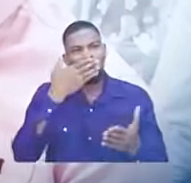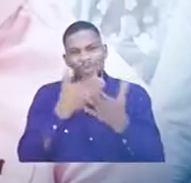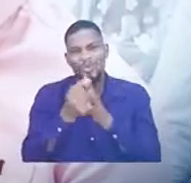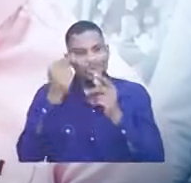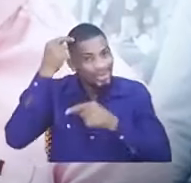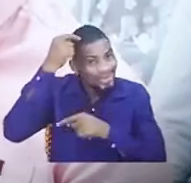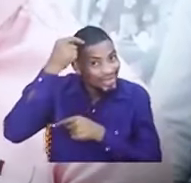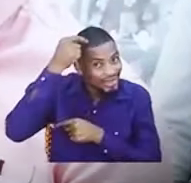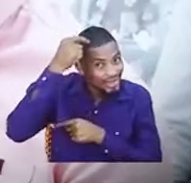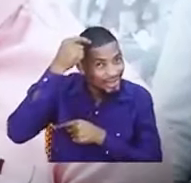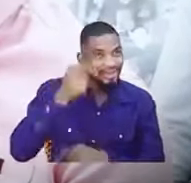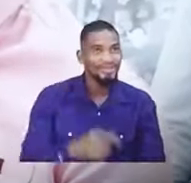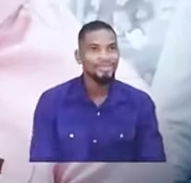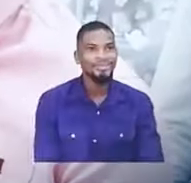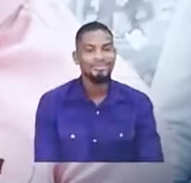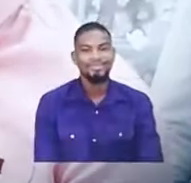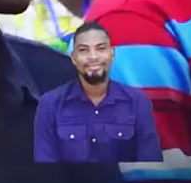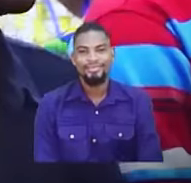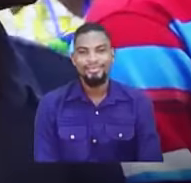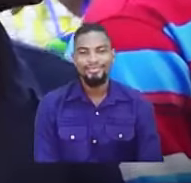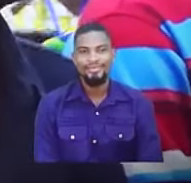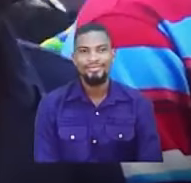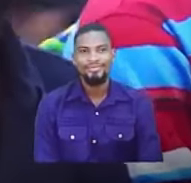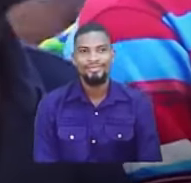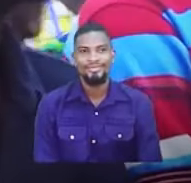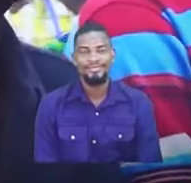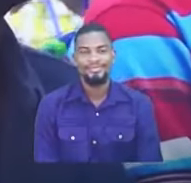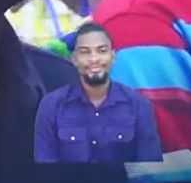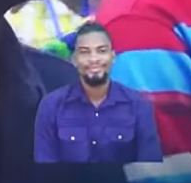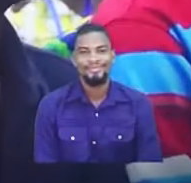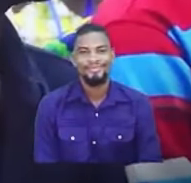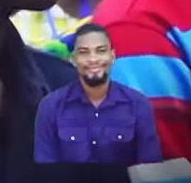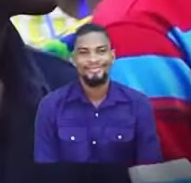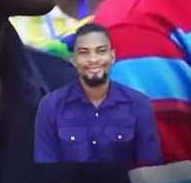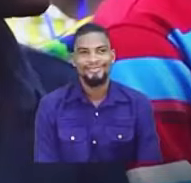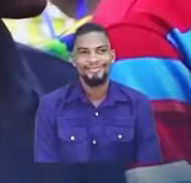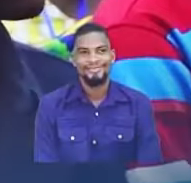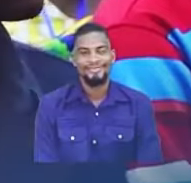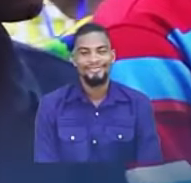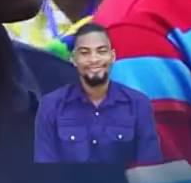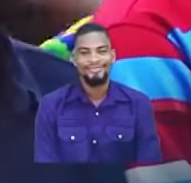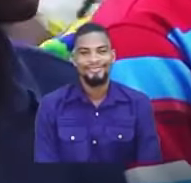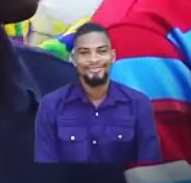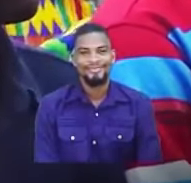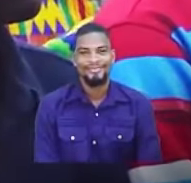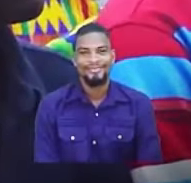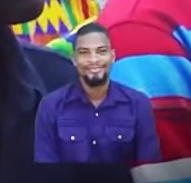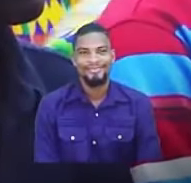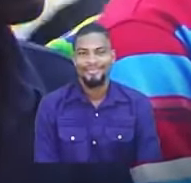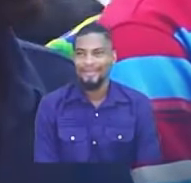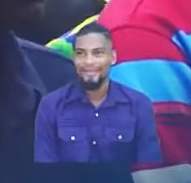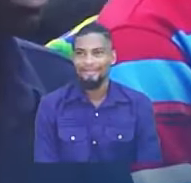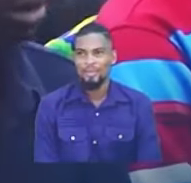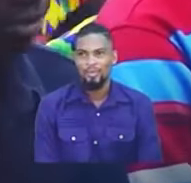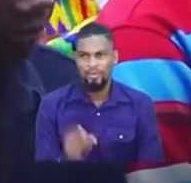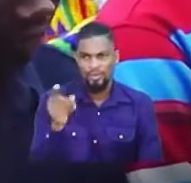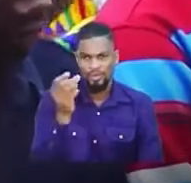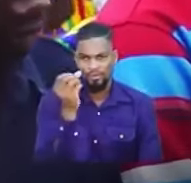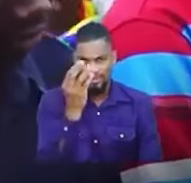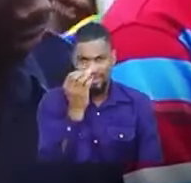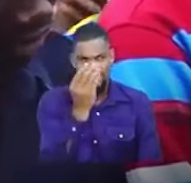Ha ha ha ha. Many of you have been deceiving